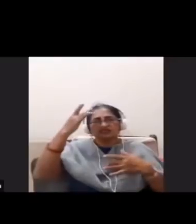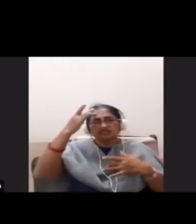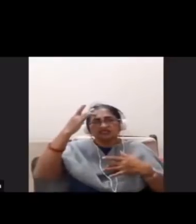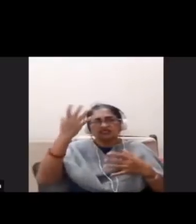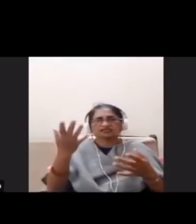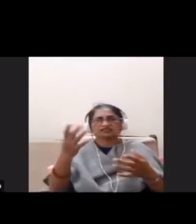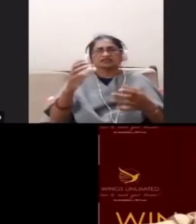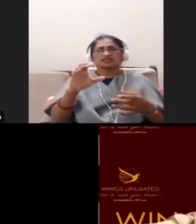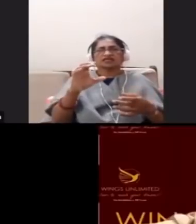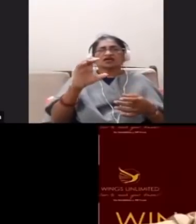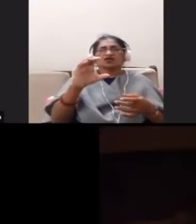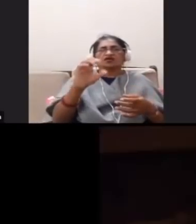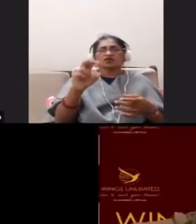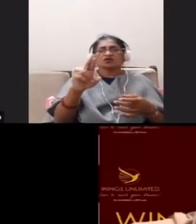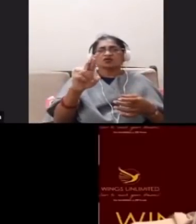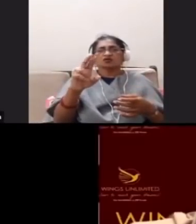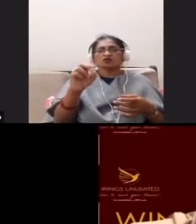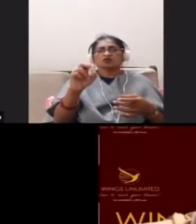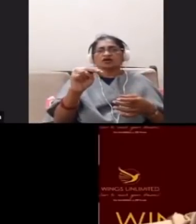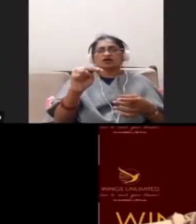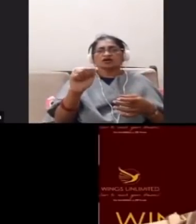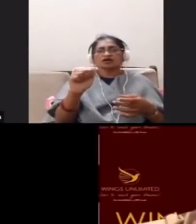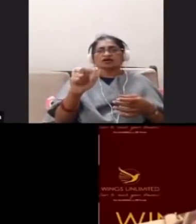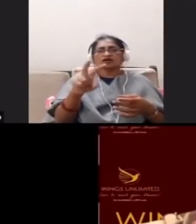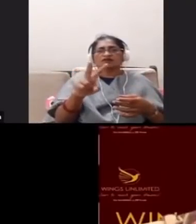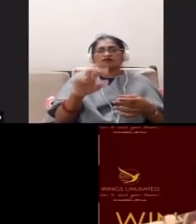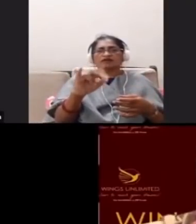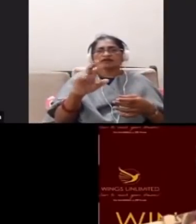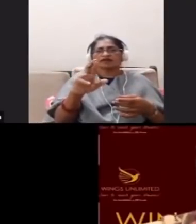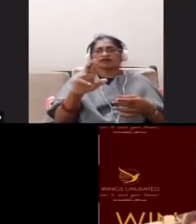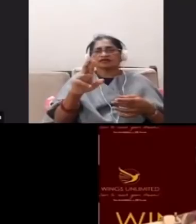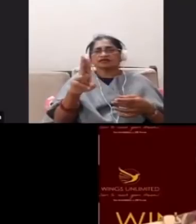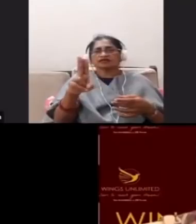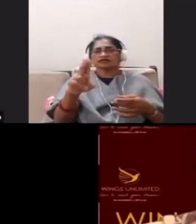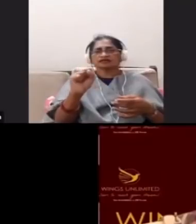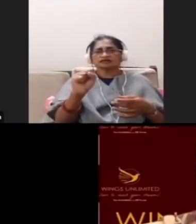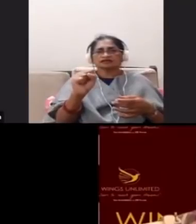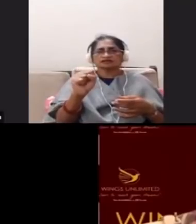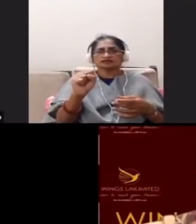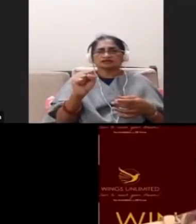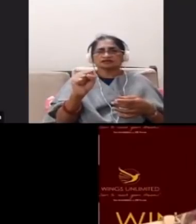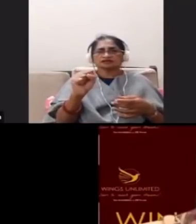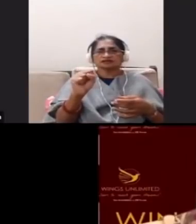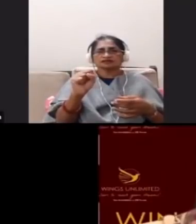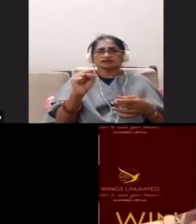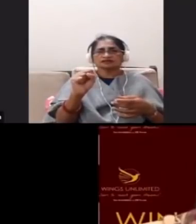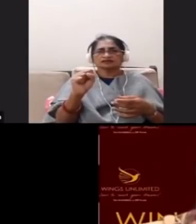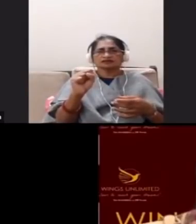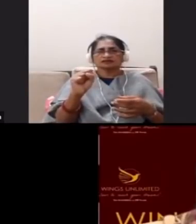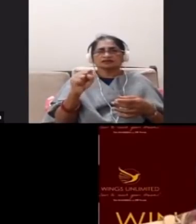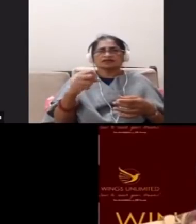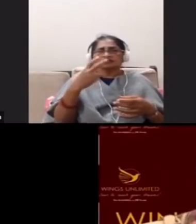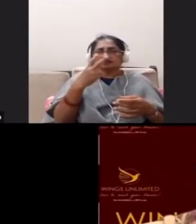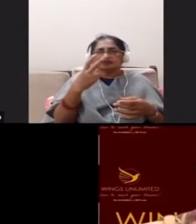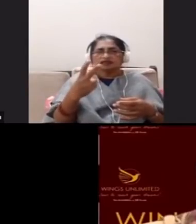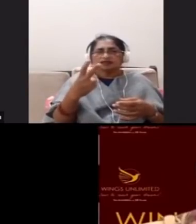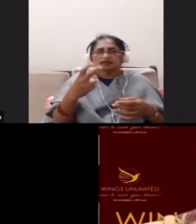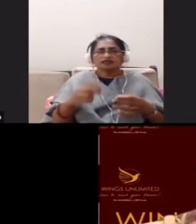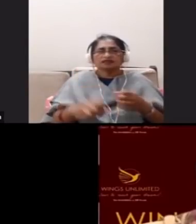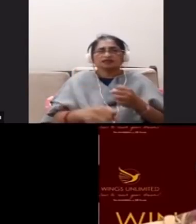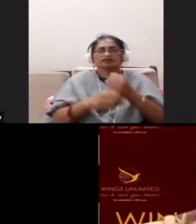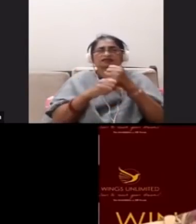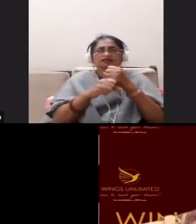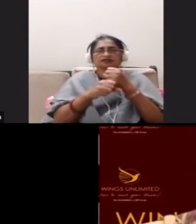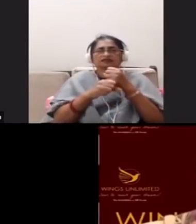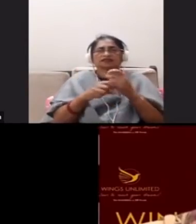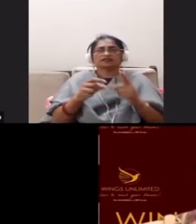As women in diaspora, I encourage you two ladies always look out and support each other,